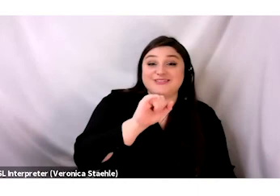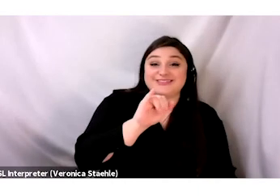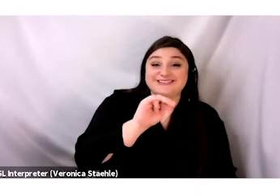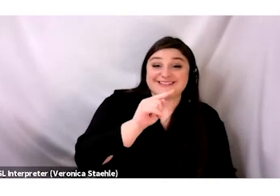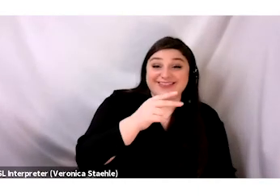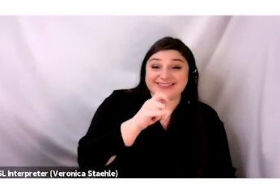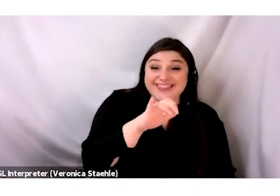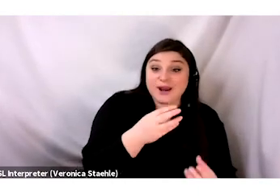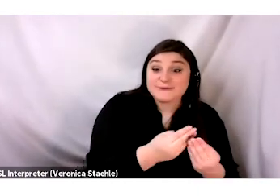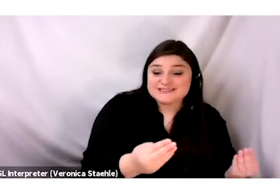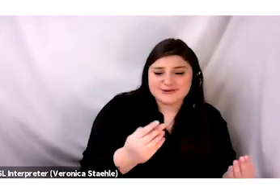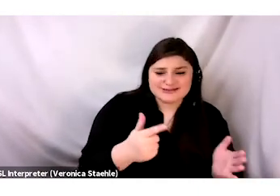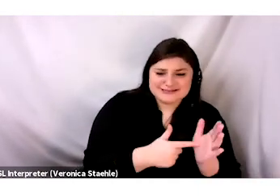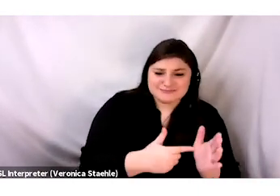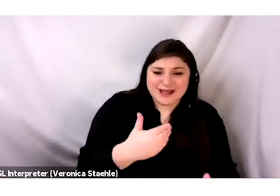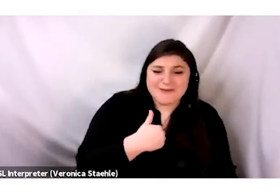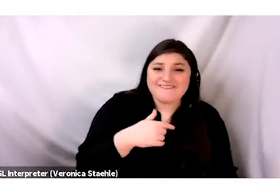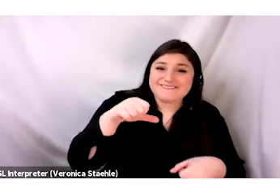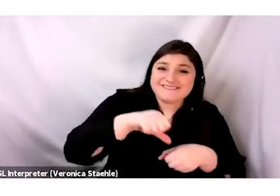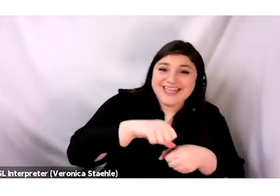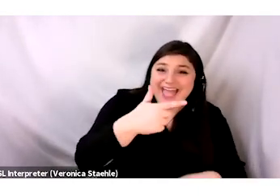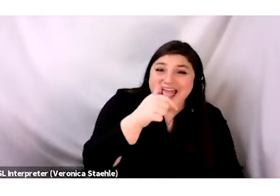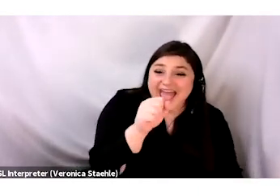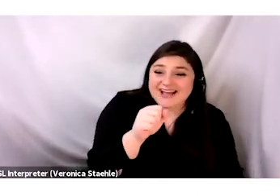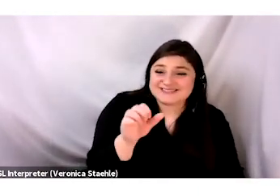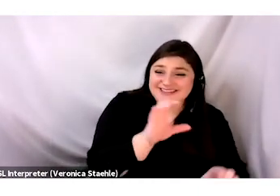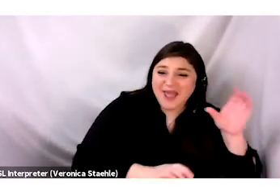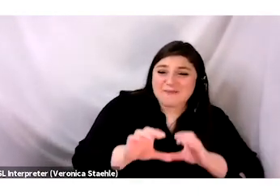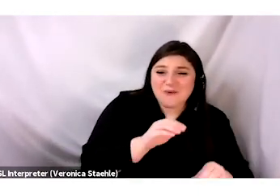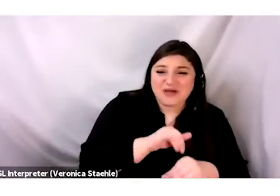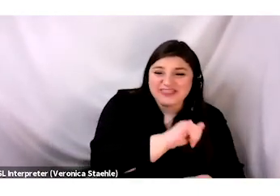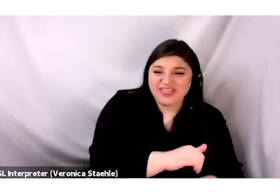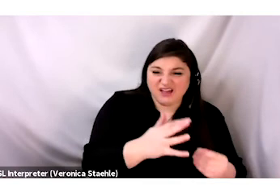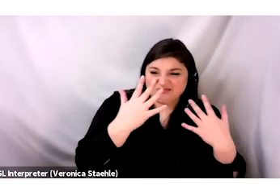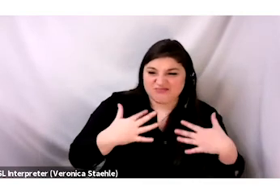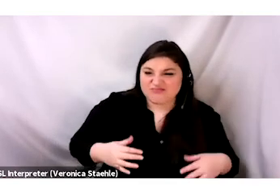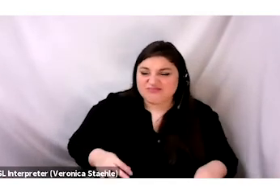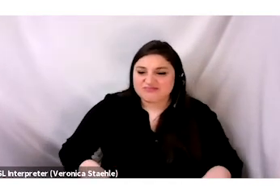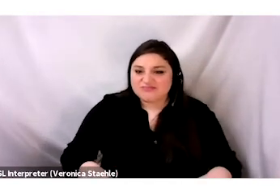But I think it's also important to consider the uses,